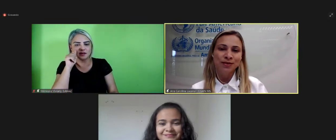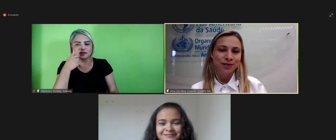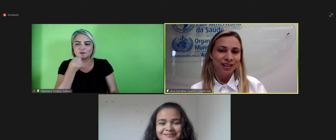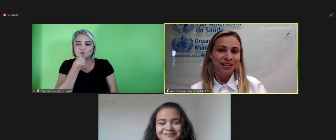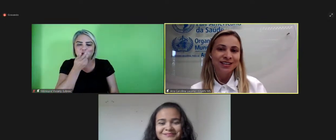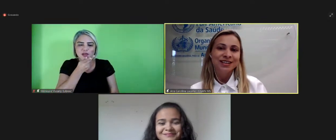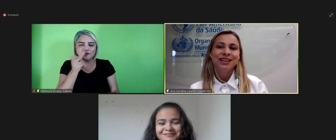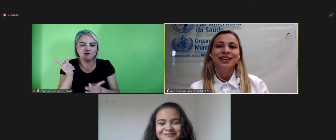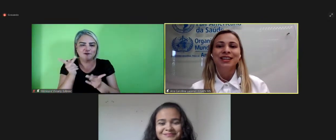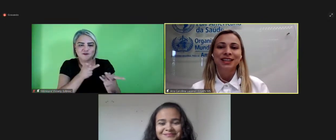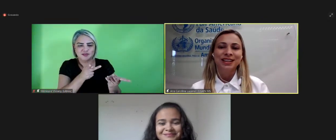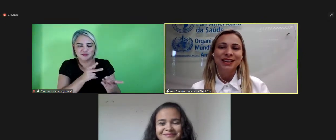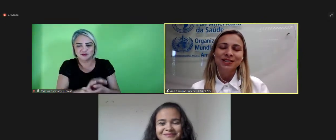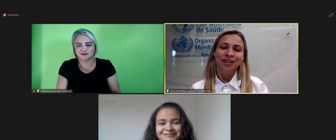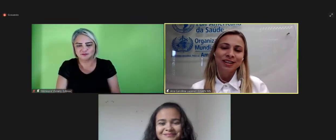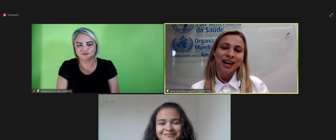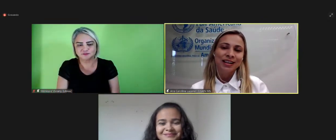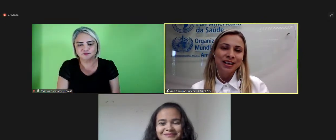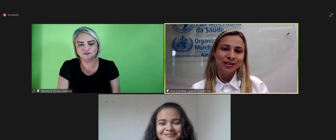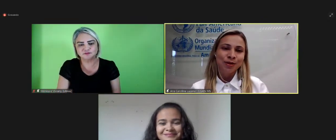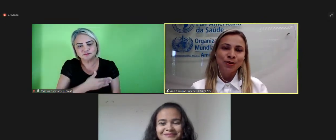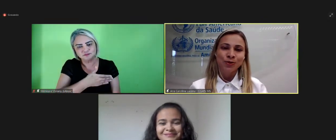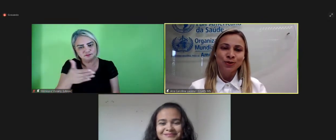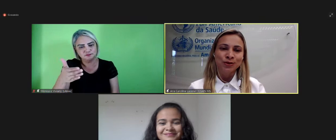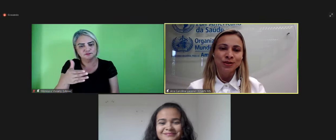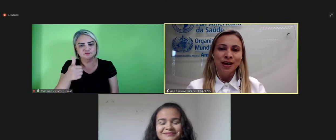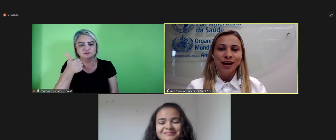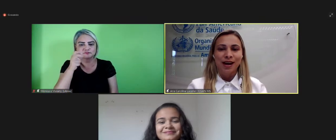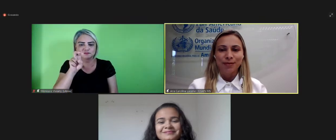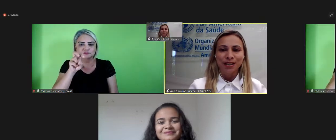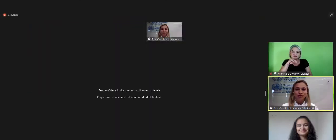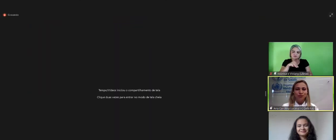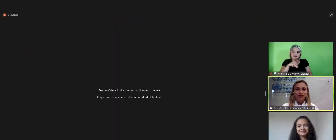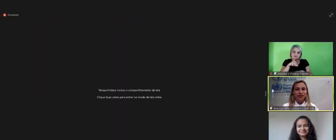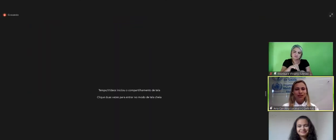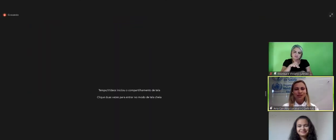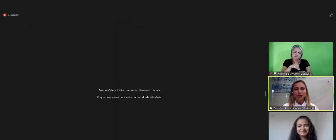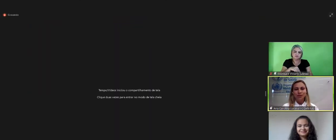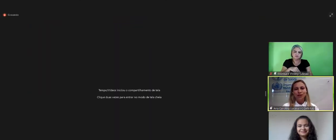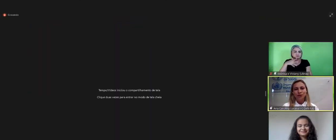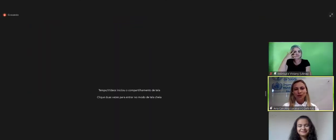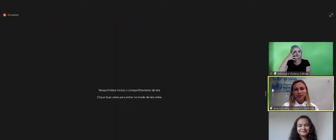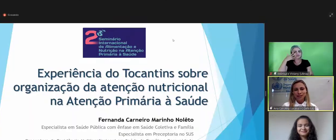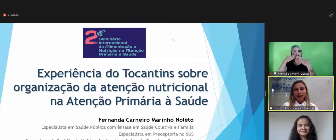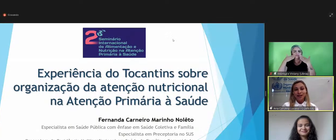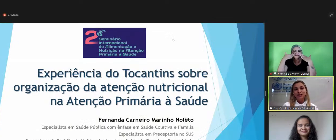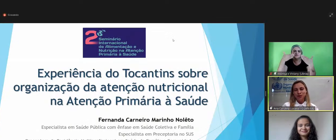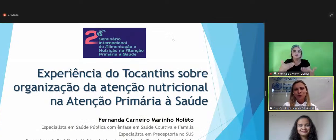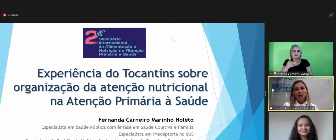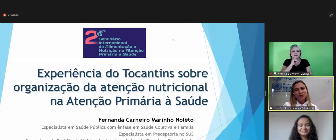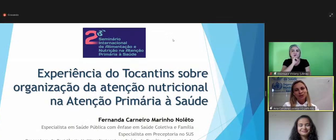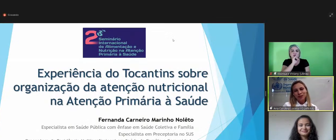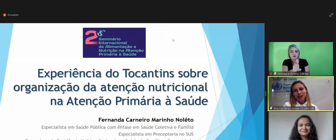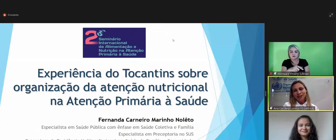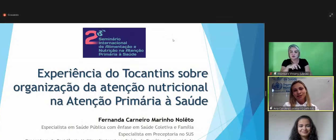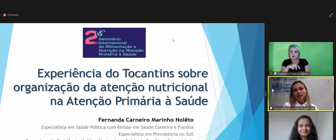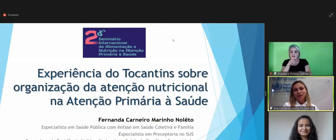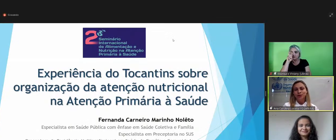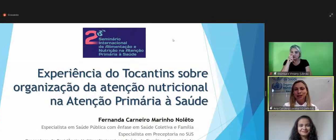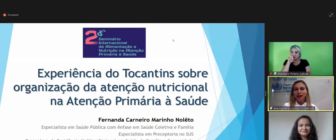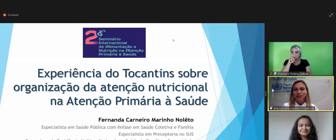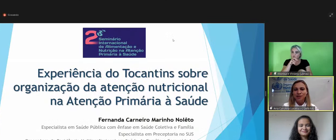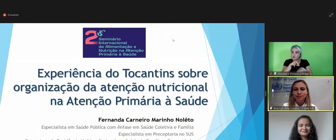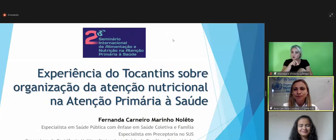Ms. Fernanda Noleta. Welcome. You will have now 15 minutes for your presentation. I'm going to